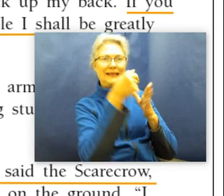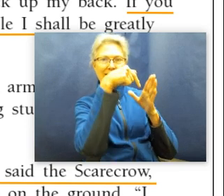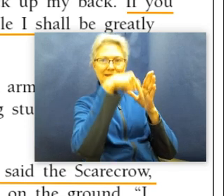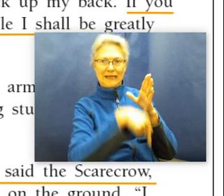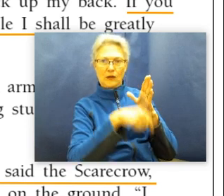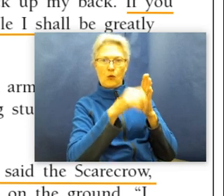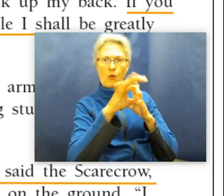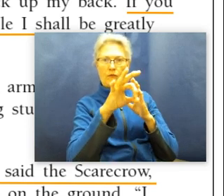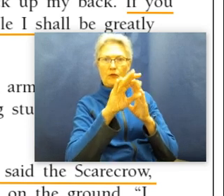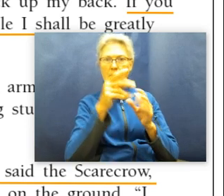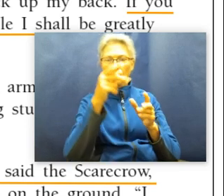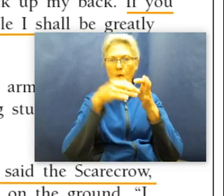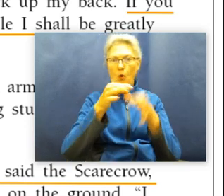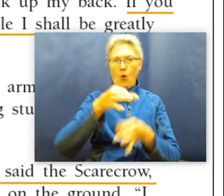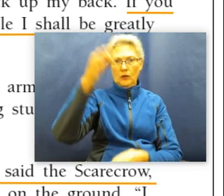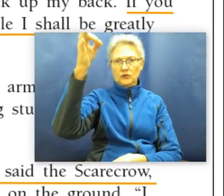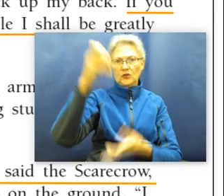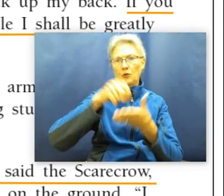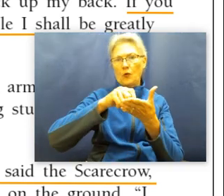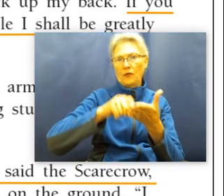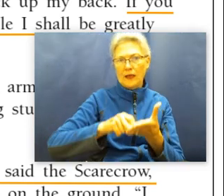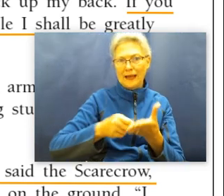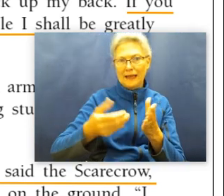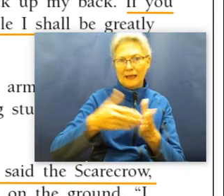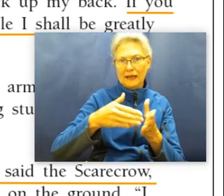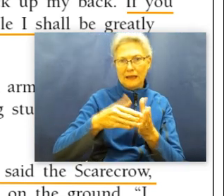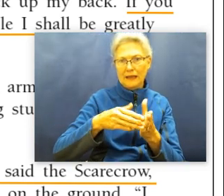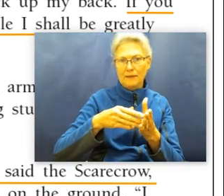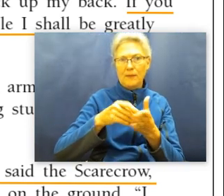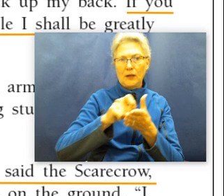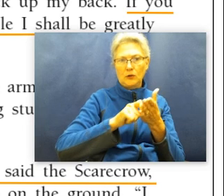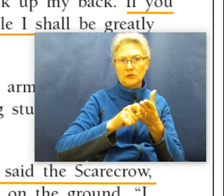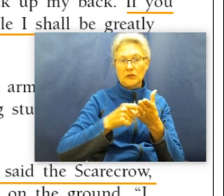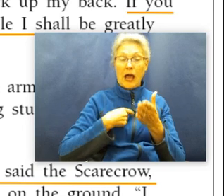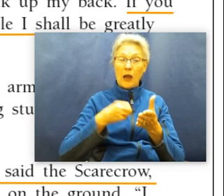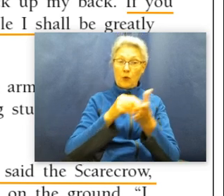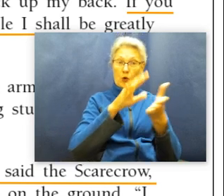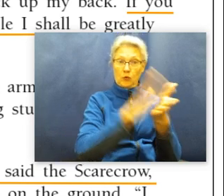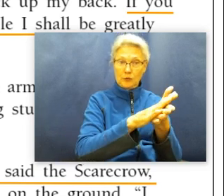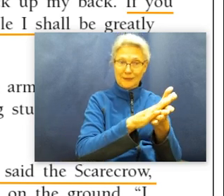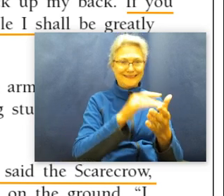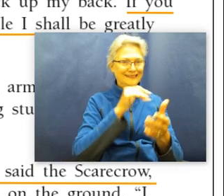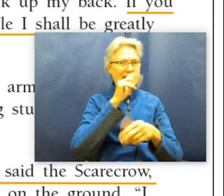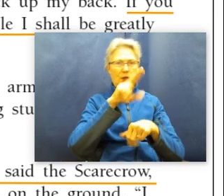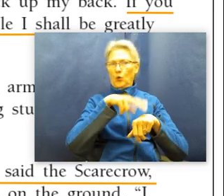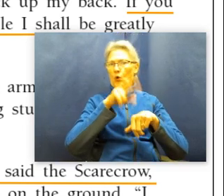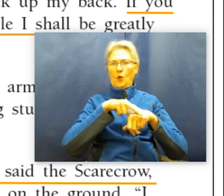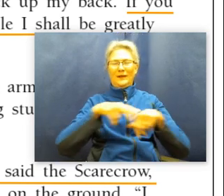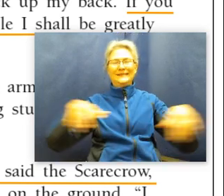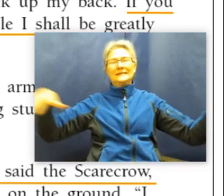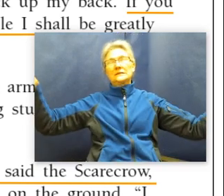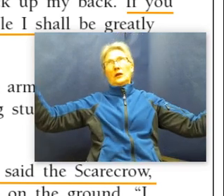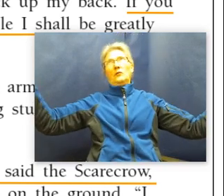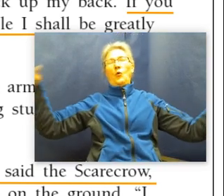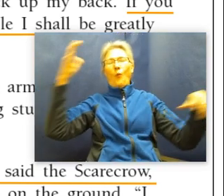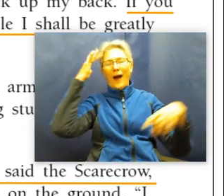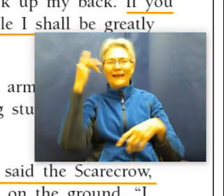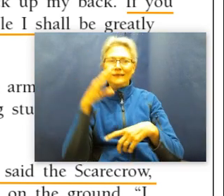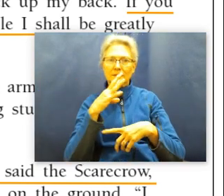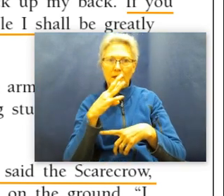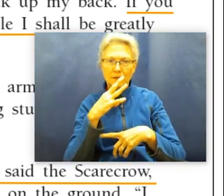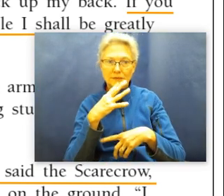in my notes box. So let's take a look at what I have so far. I wrote down that he is not an ordinary Scarecrow because he talks.